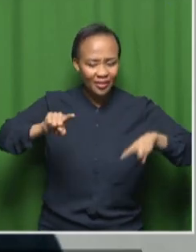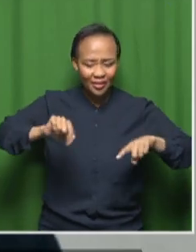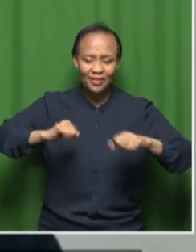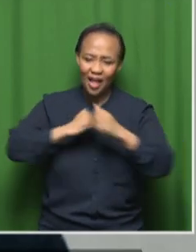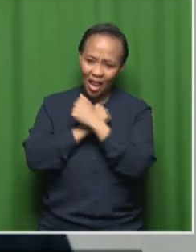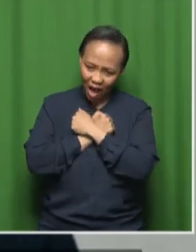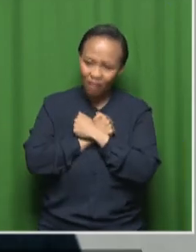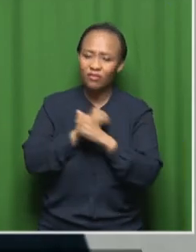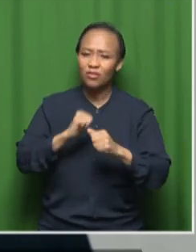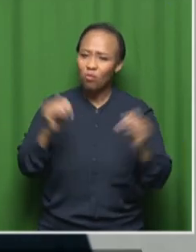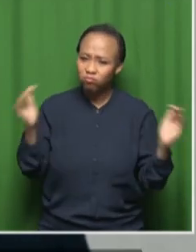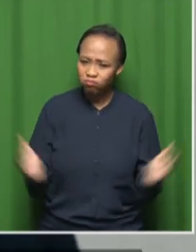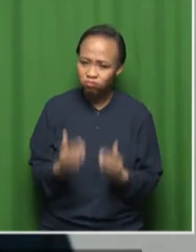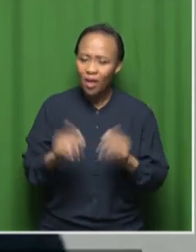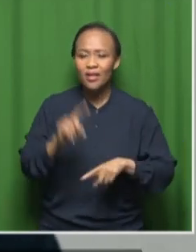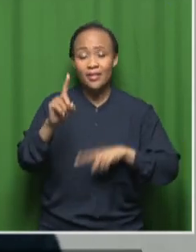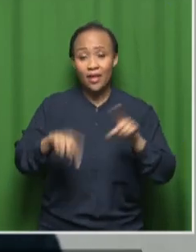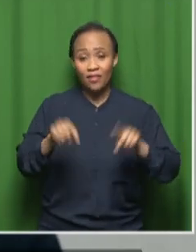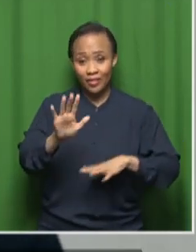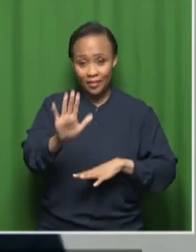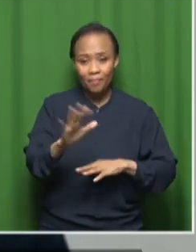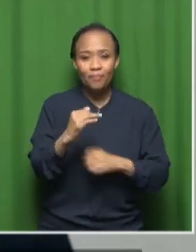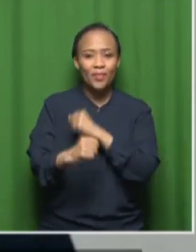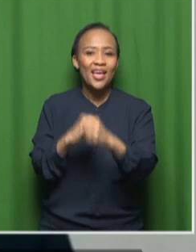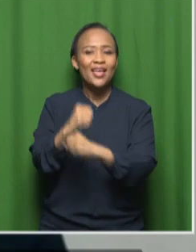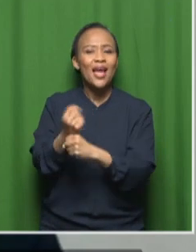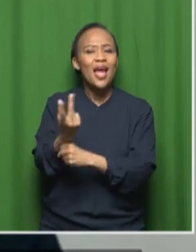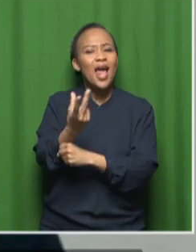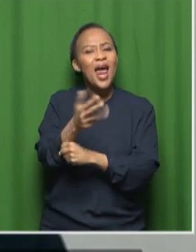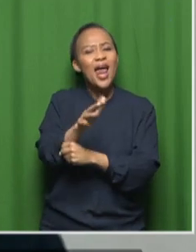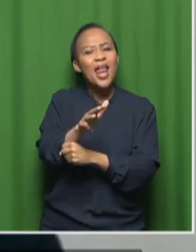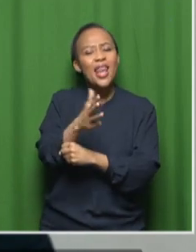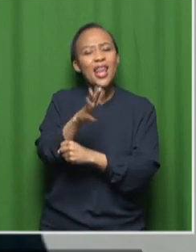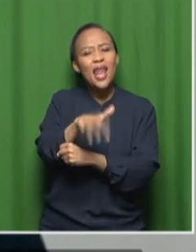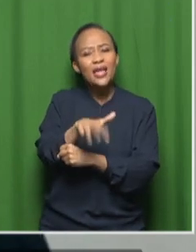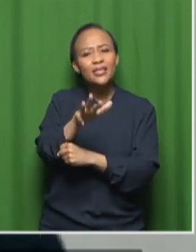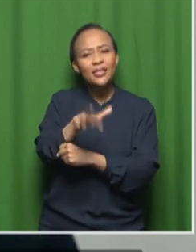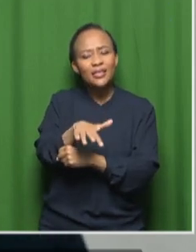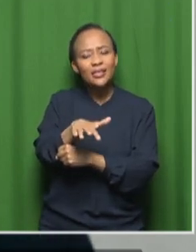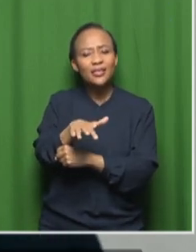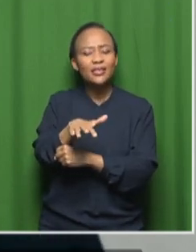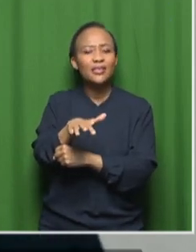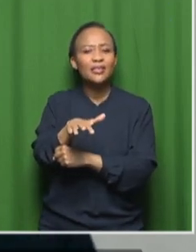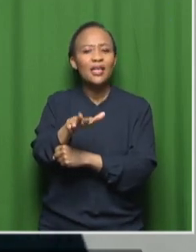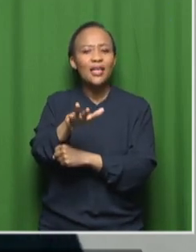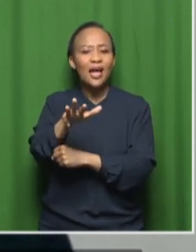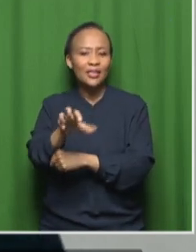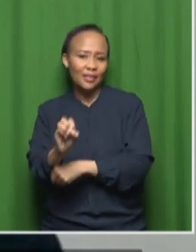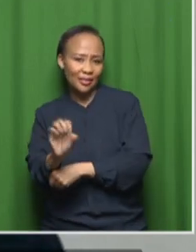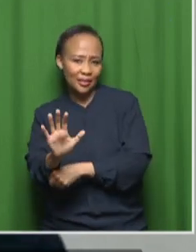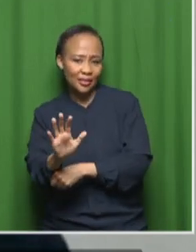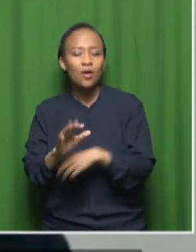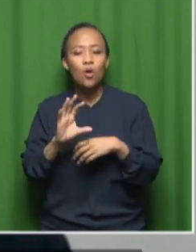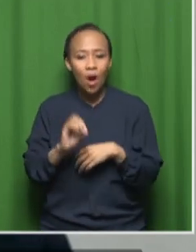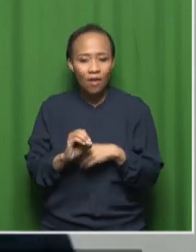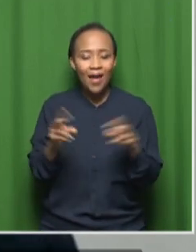promoted diversity. In the late 90s, some viewers will recall, there was the editor of the